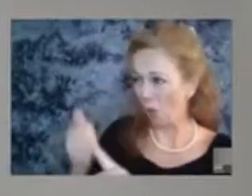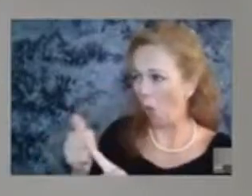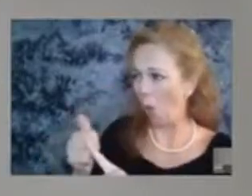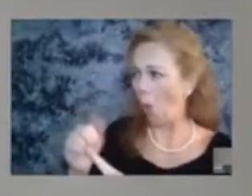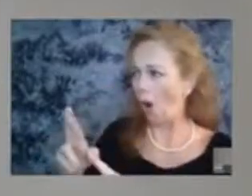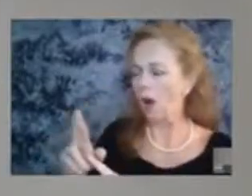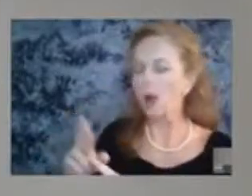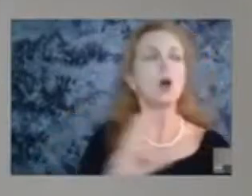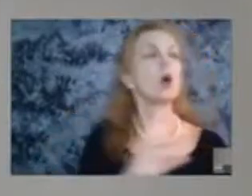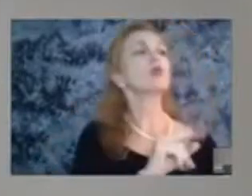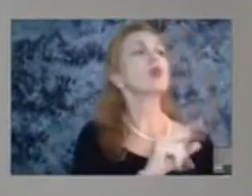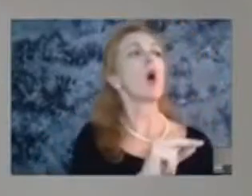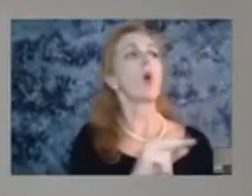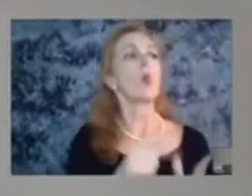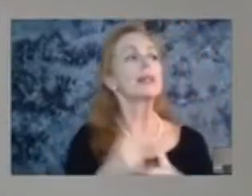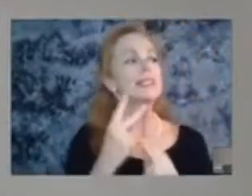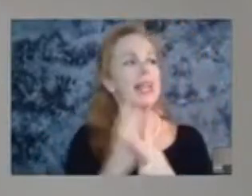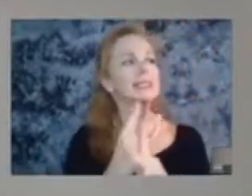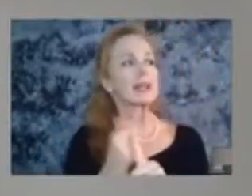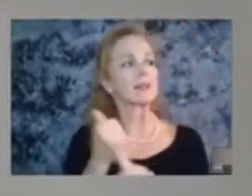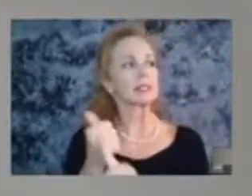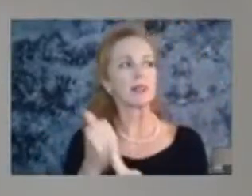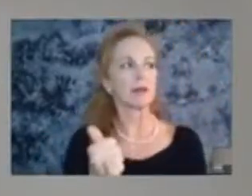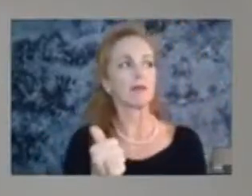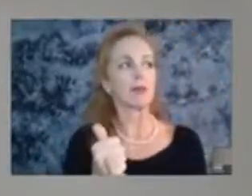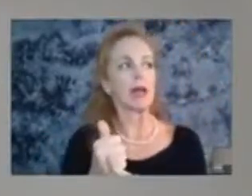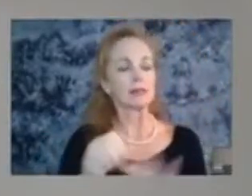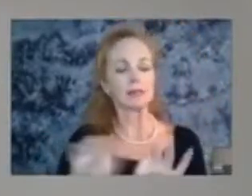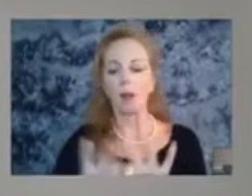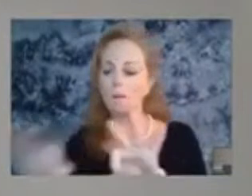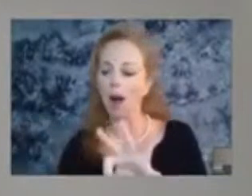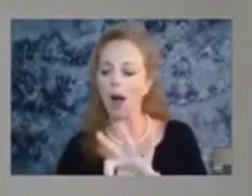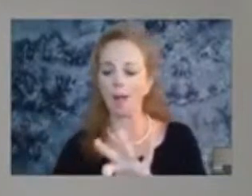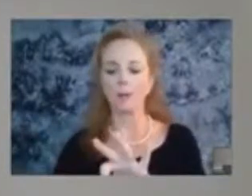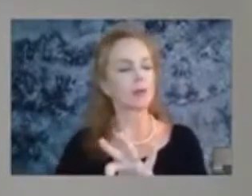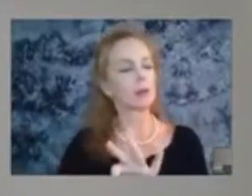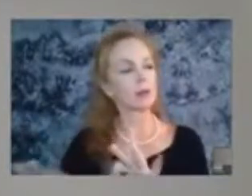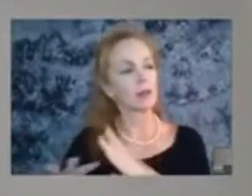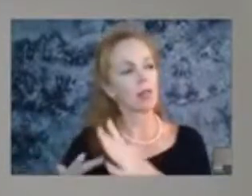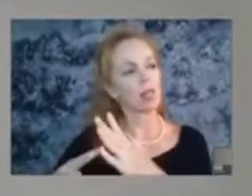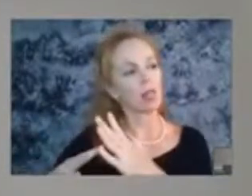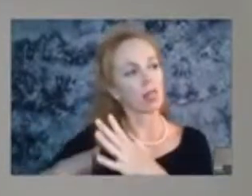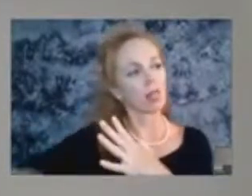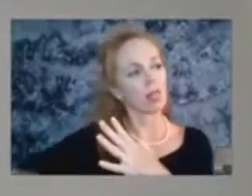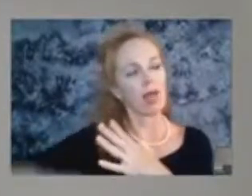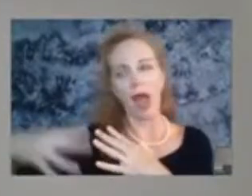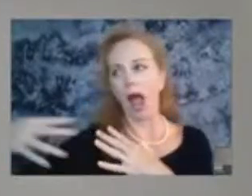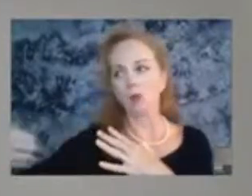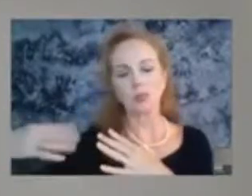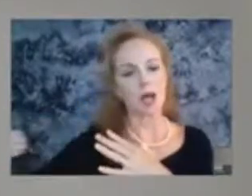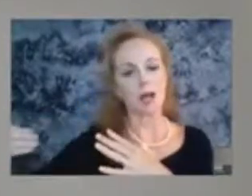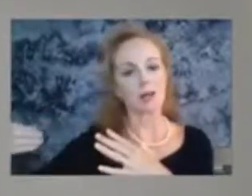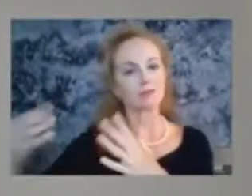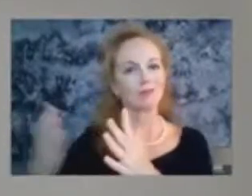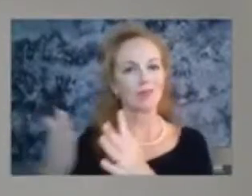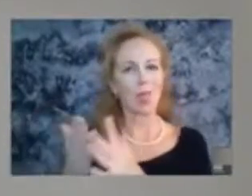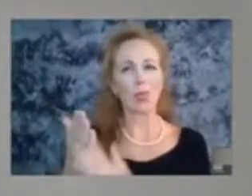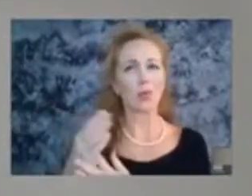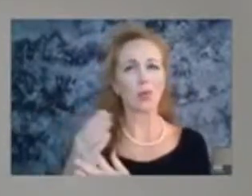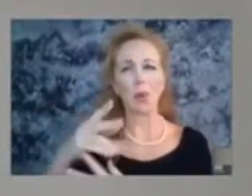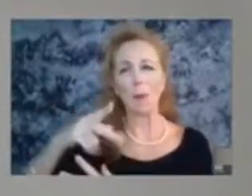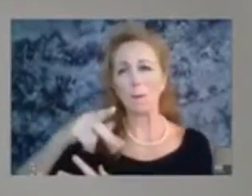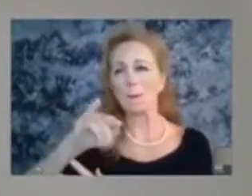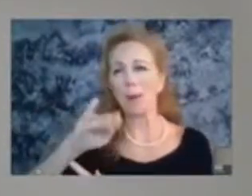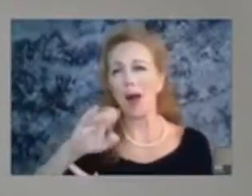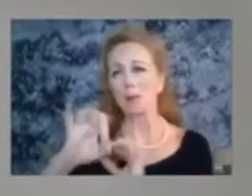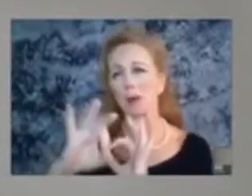its own way in each classroom, and it may be piped outside through a PVC pipe, but we